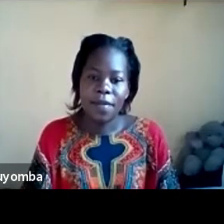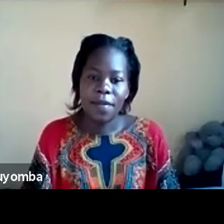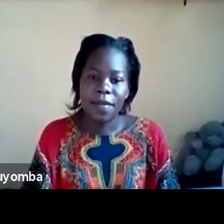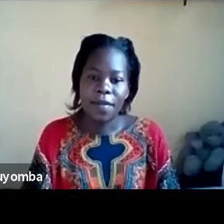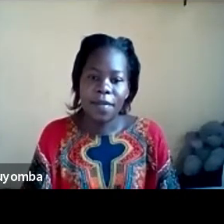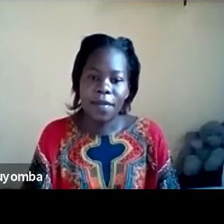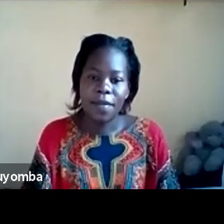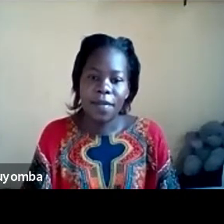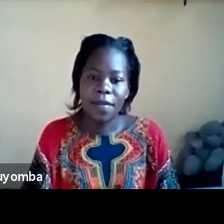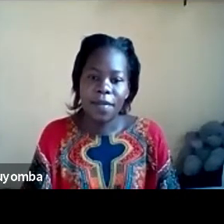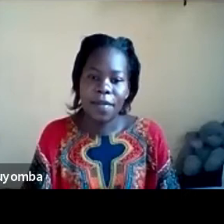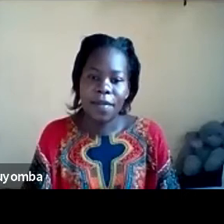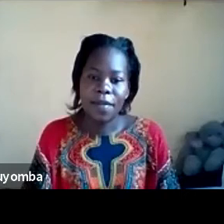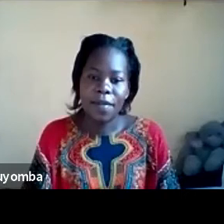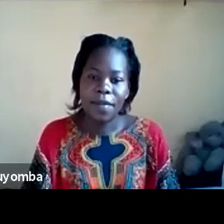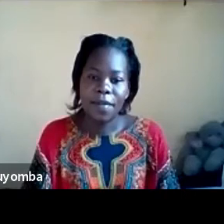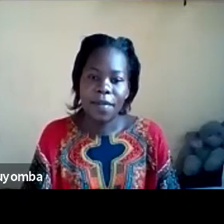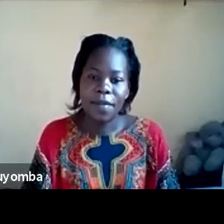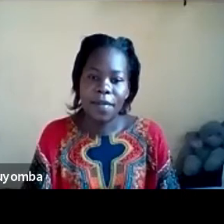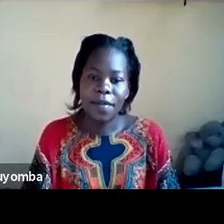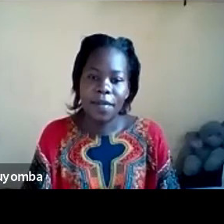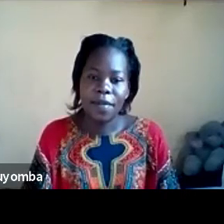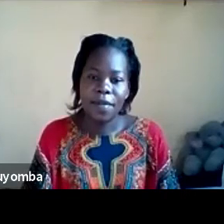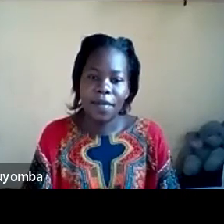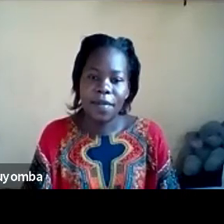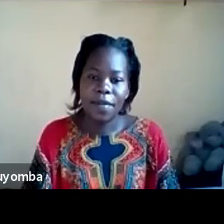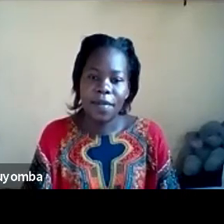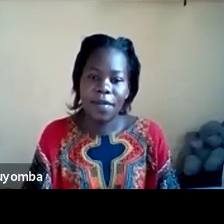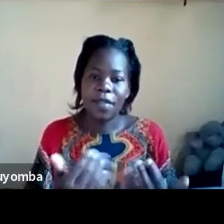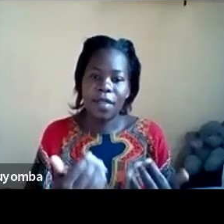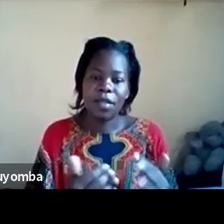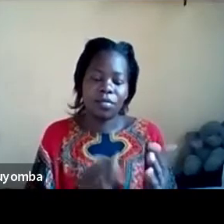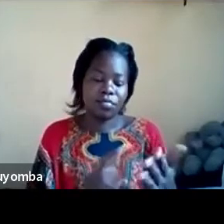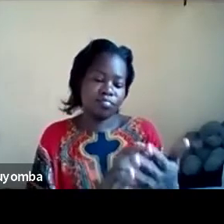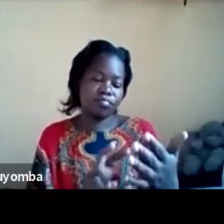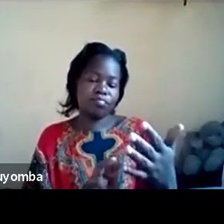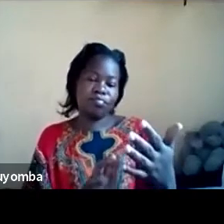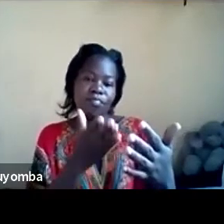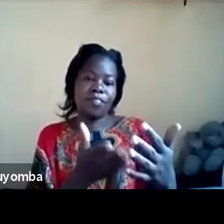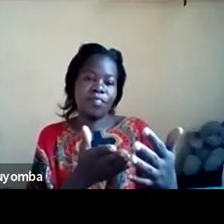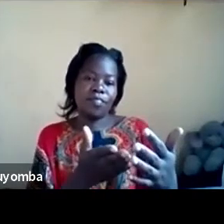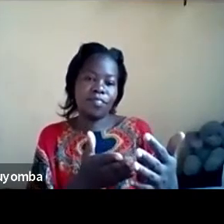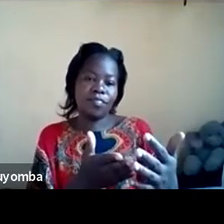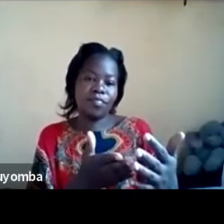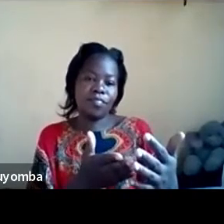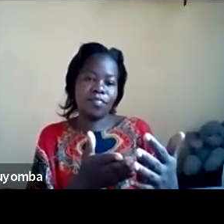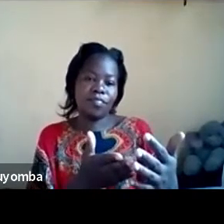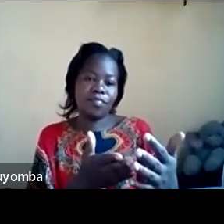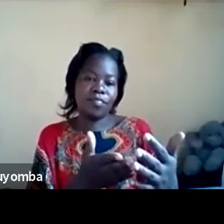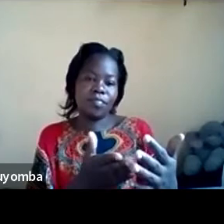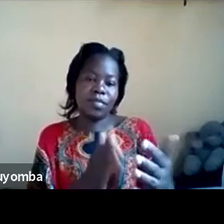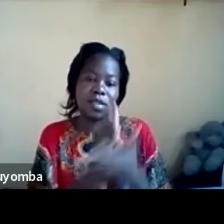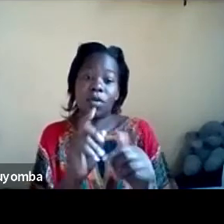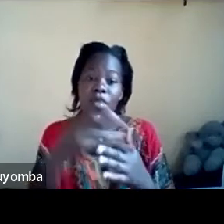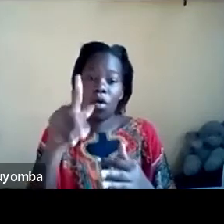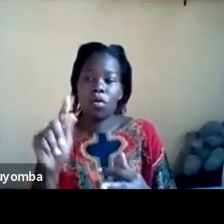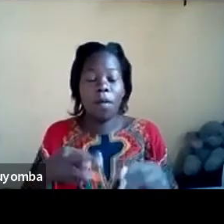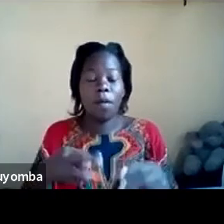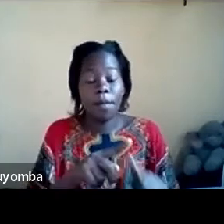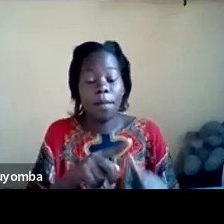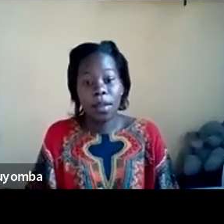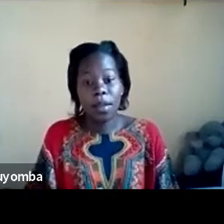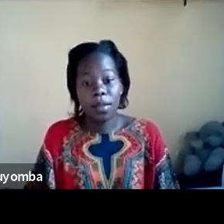few questions between Hope and Tony, and then I'll get back to you on the development minerals. But in your absence, colleagues, especially